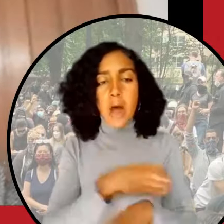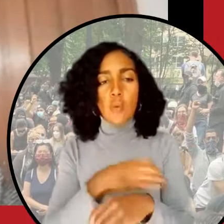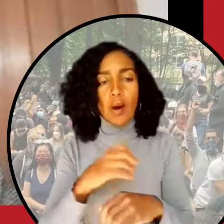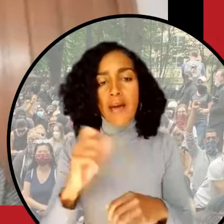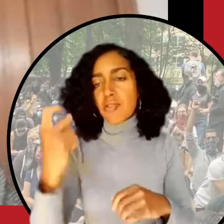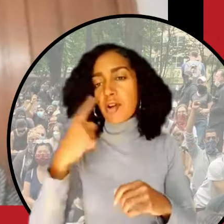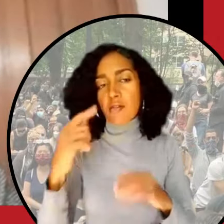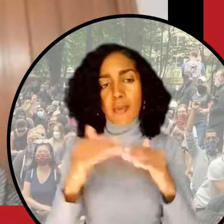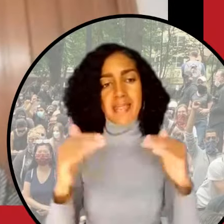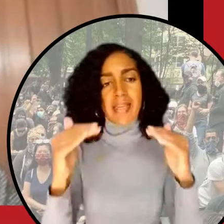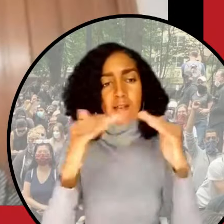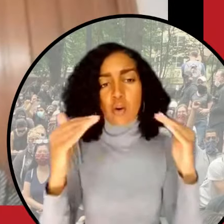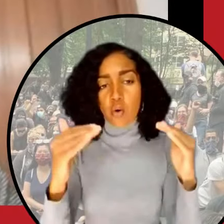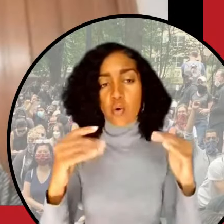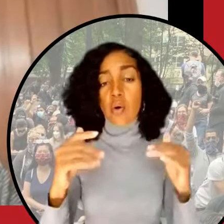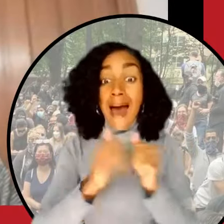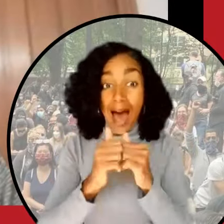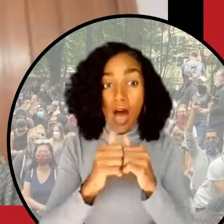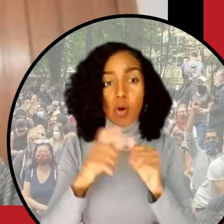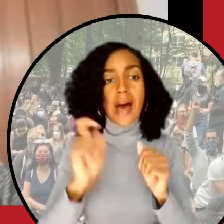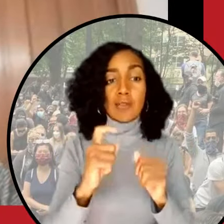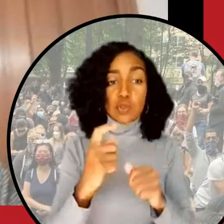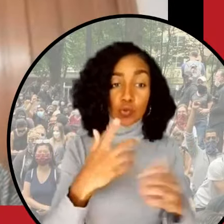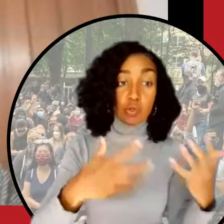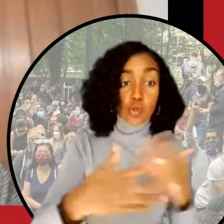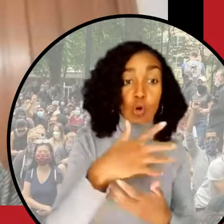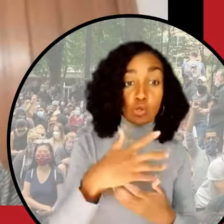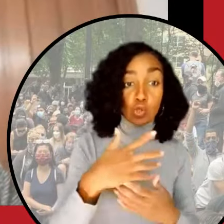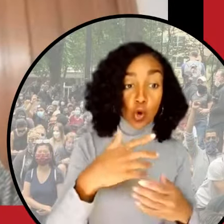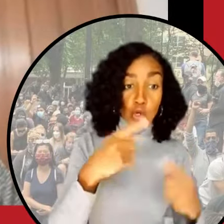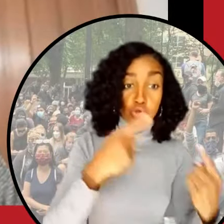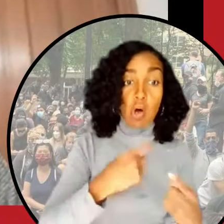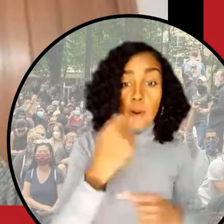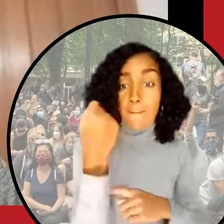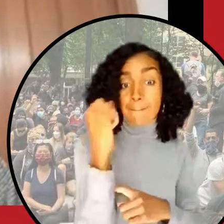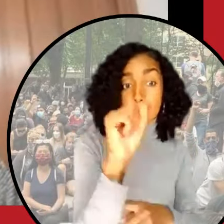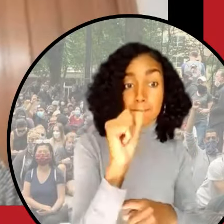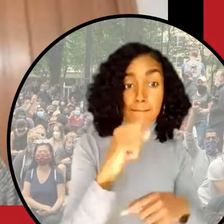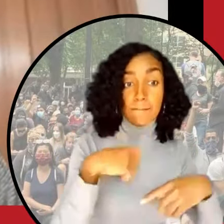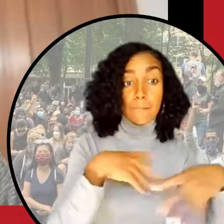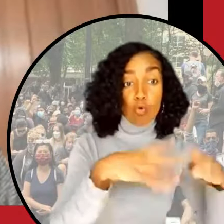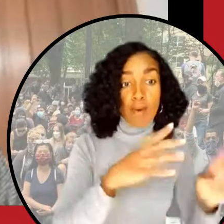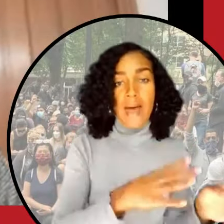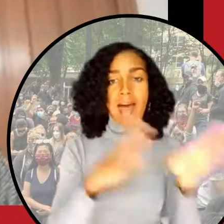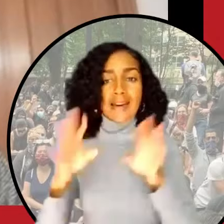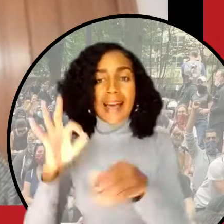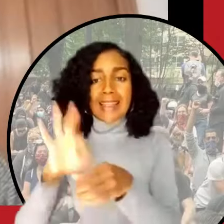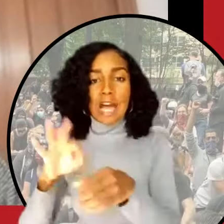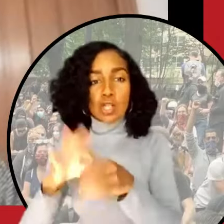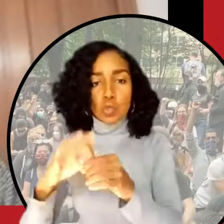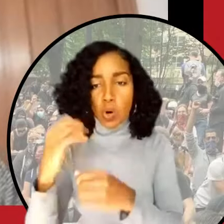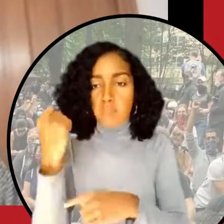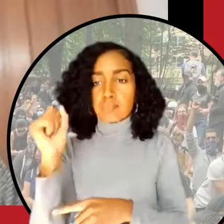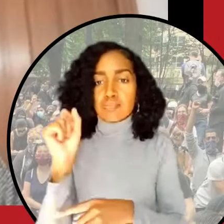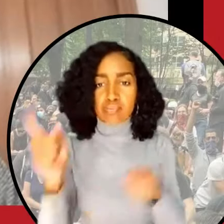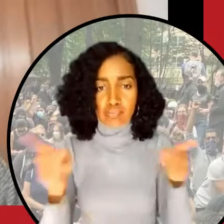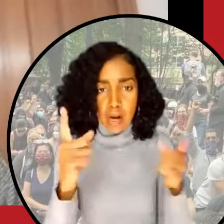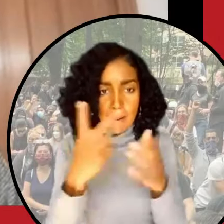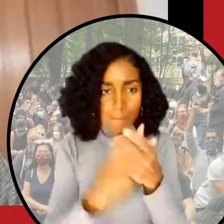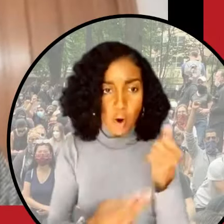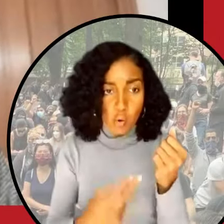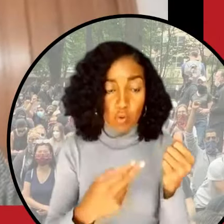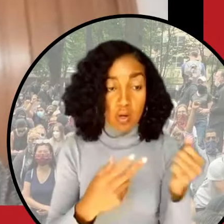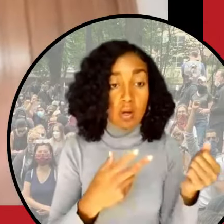that can only be done when you marry together the social movement, the social struggle, and the electoral struggle. The social movement struggle by